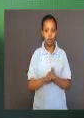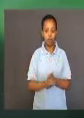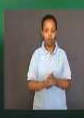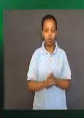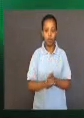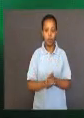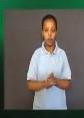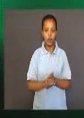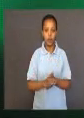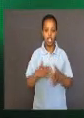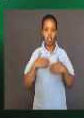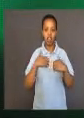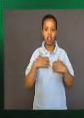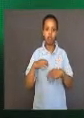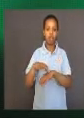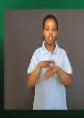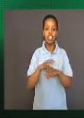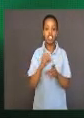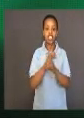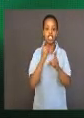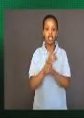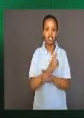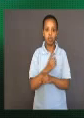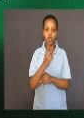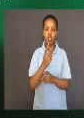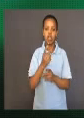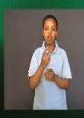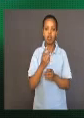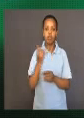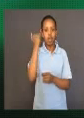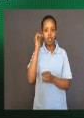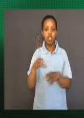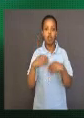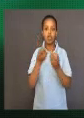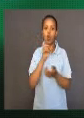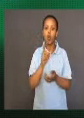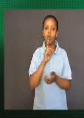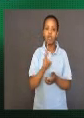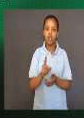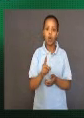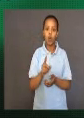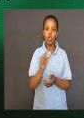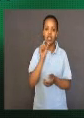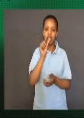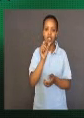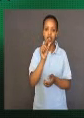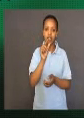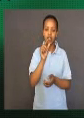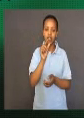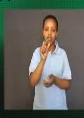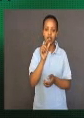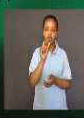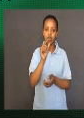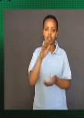Young Earth creationism suggests that the earth is only a few thousand years